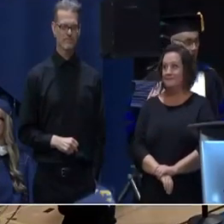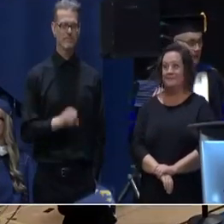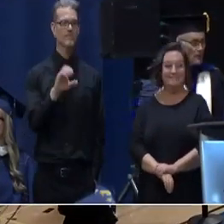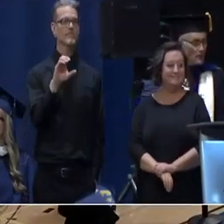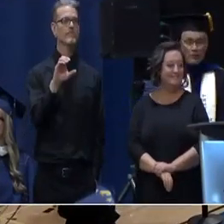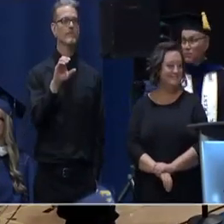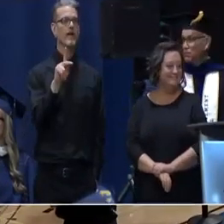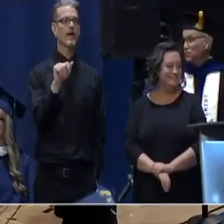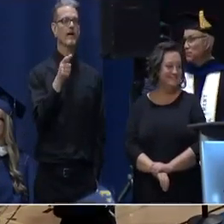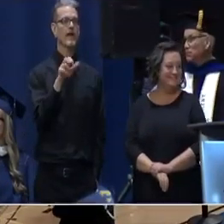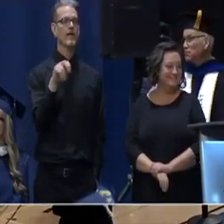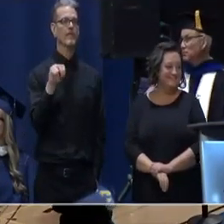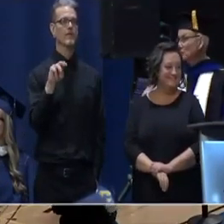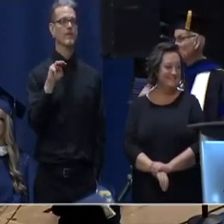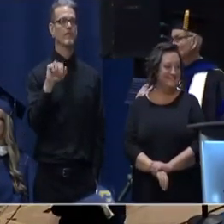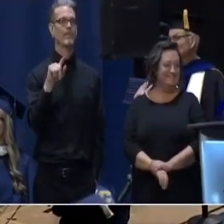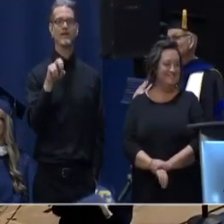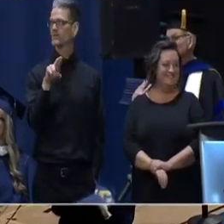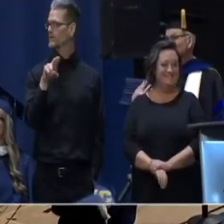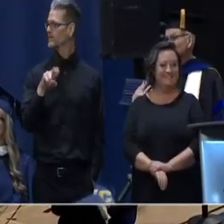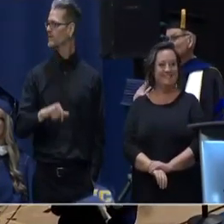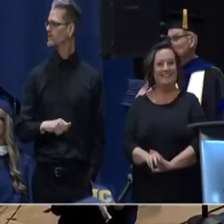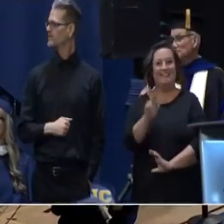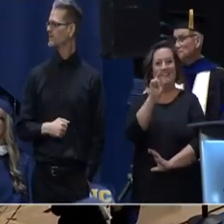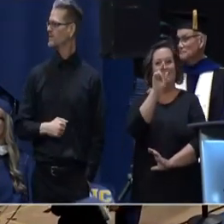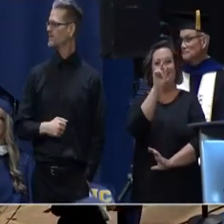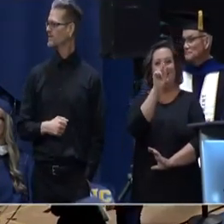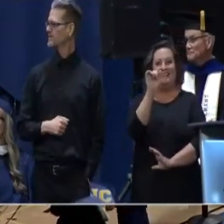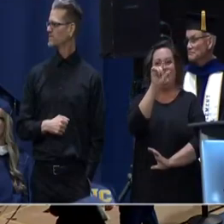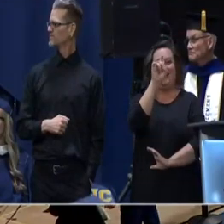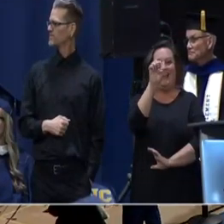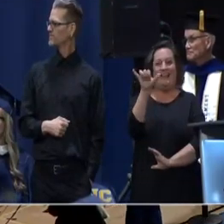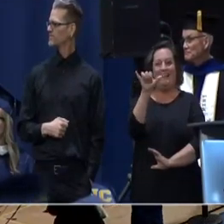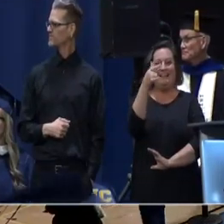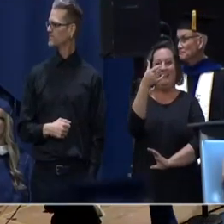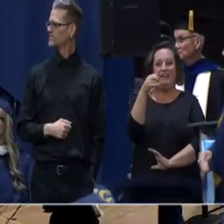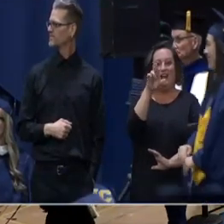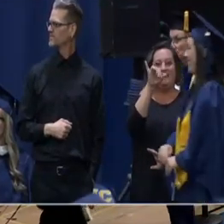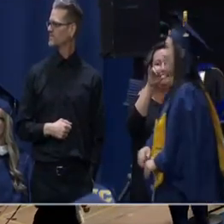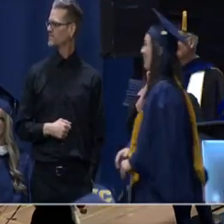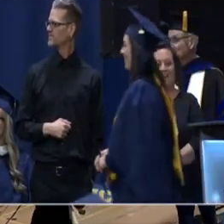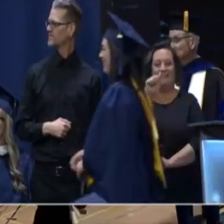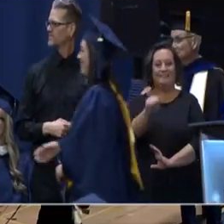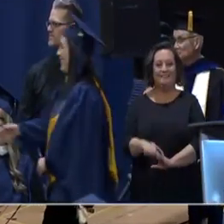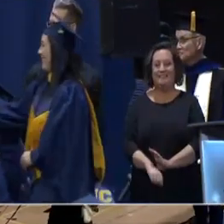Catherine Manter. Kaylee Garcia.